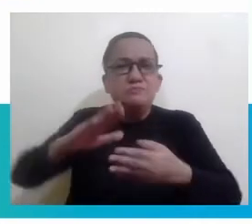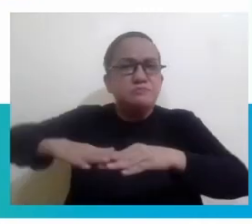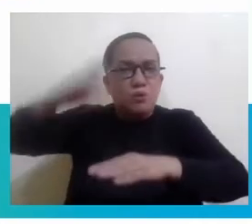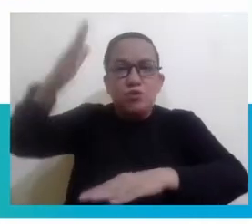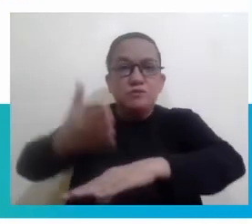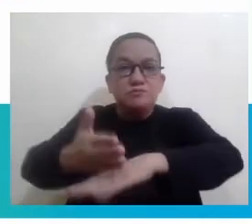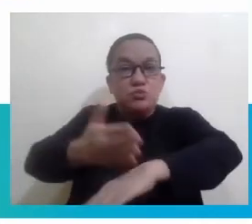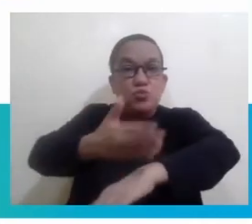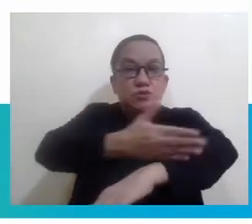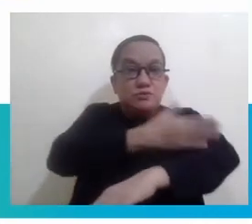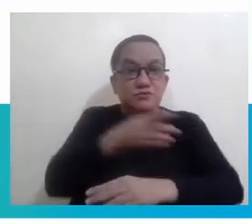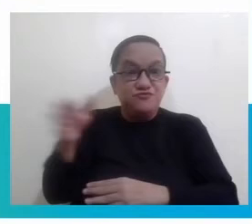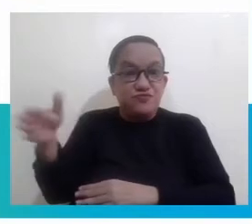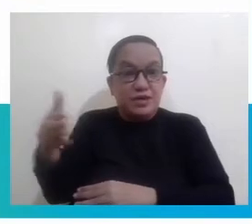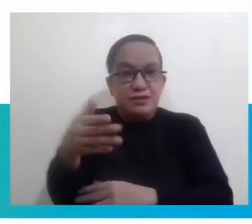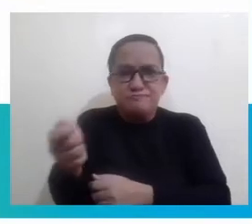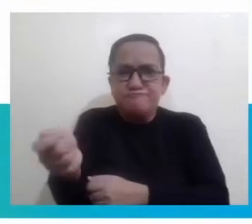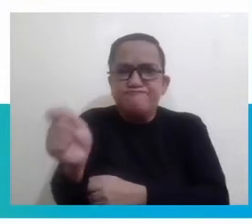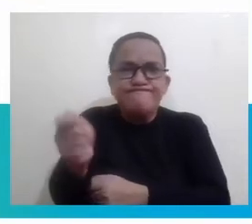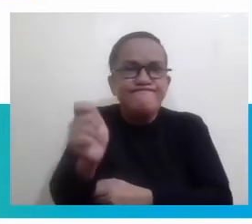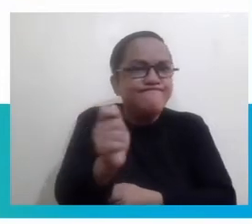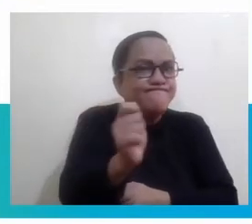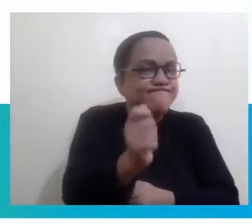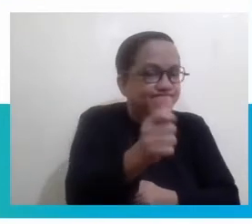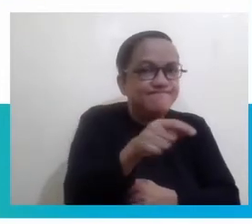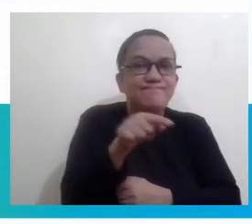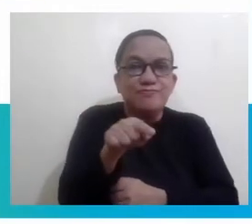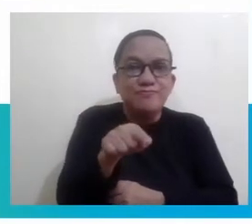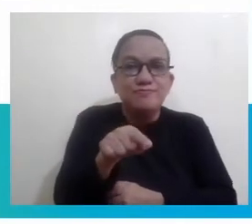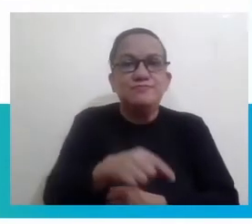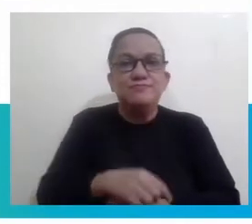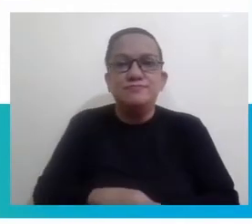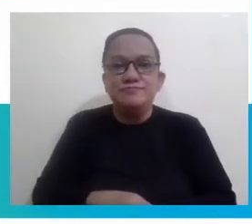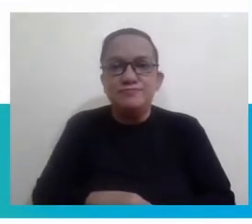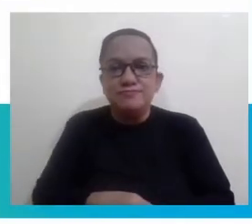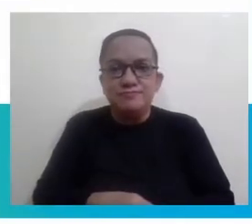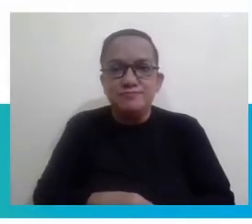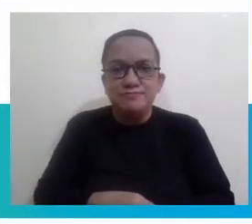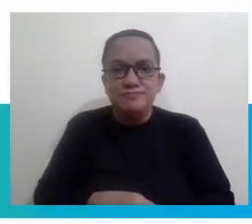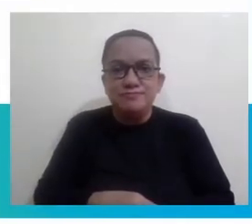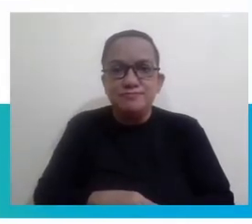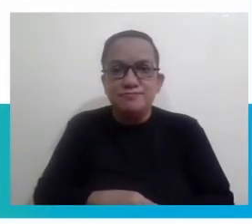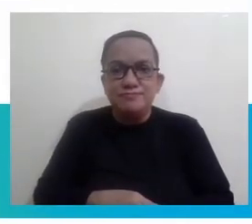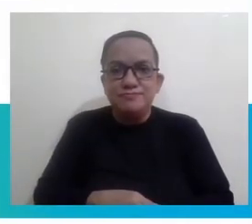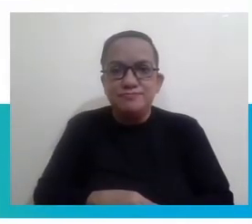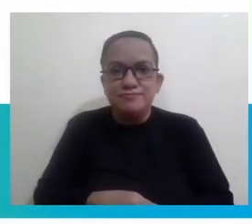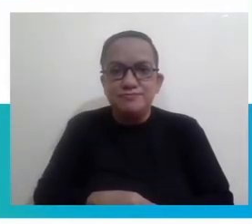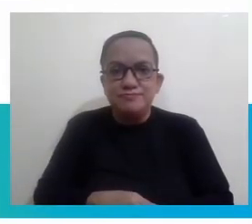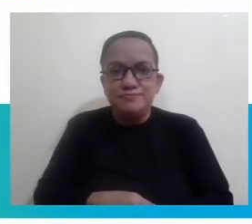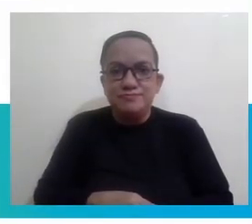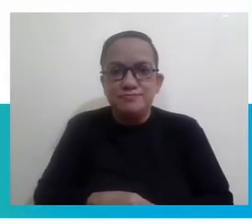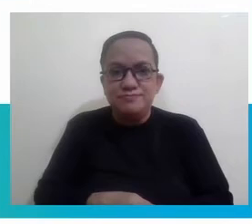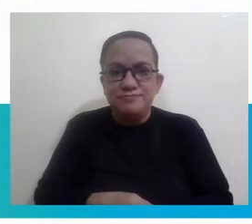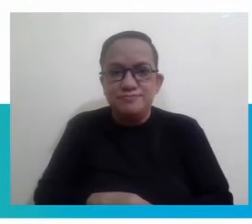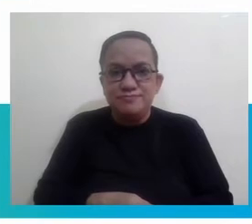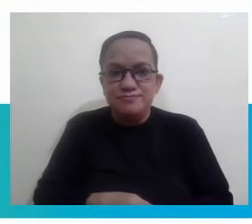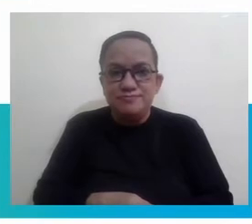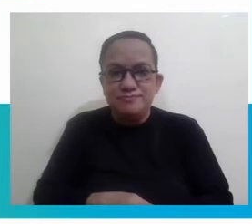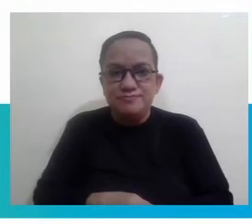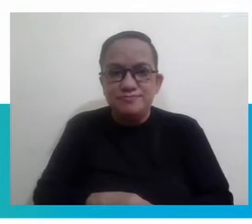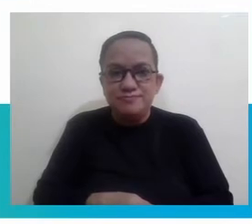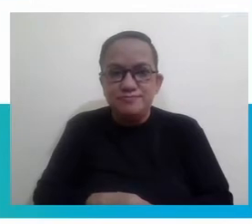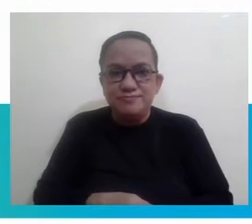compliance. We understand here that if you heard about Rinda's Marlson presentation